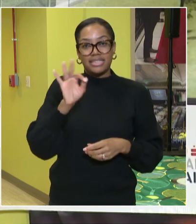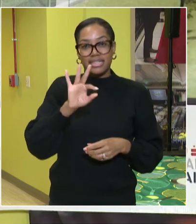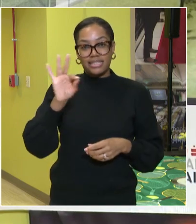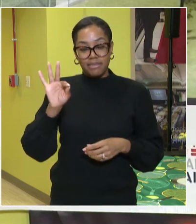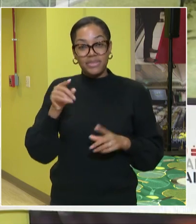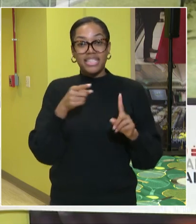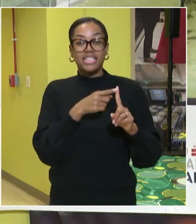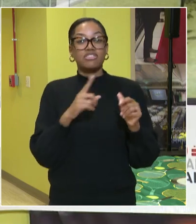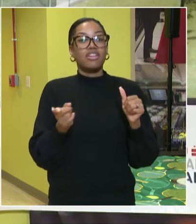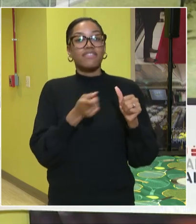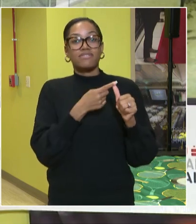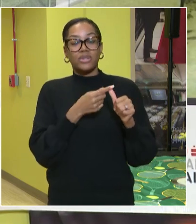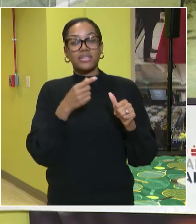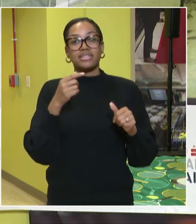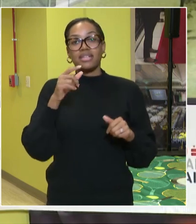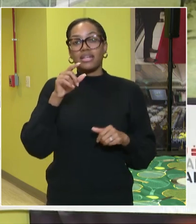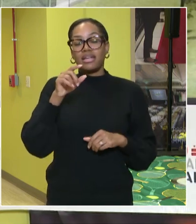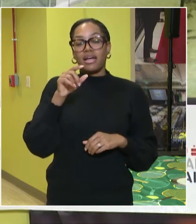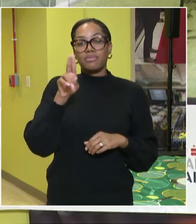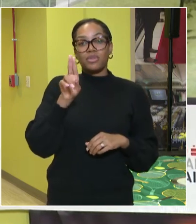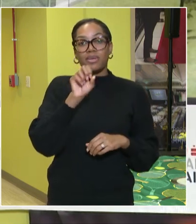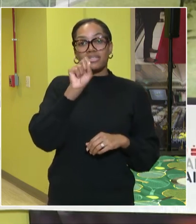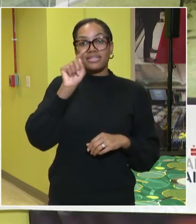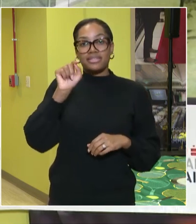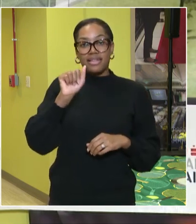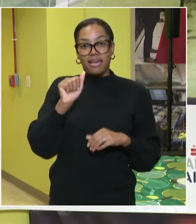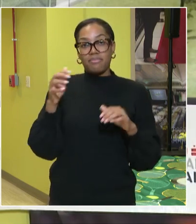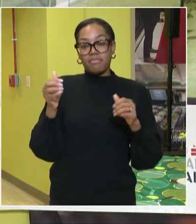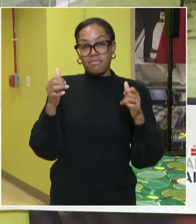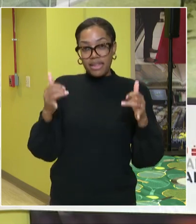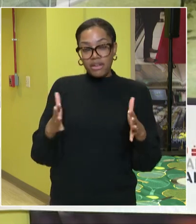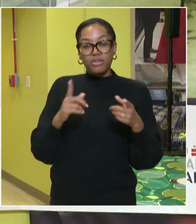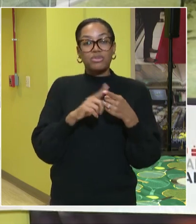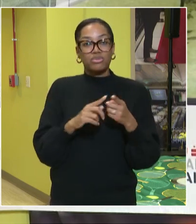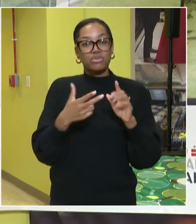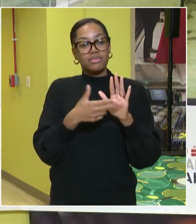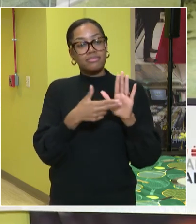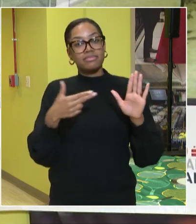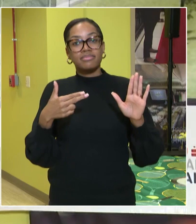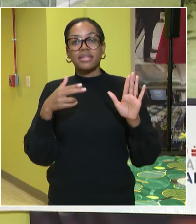player to come out as LGBTQ+, yet